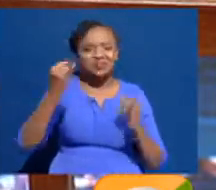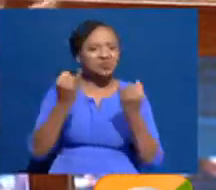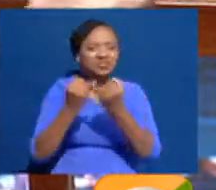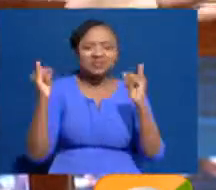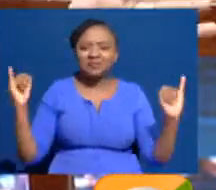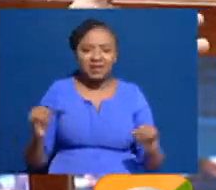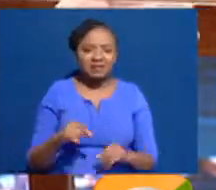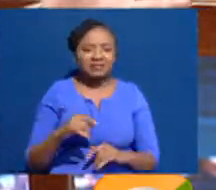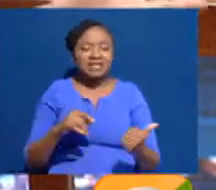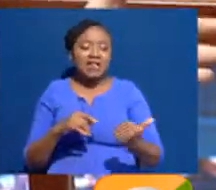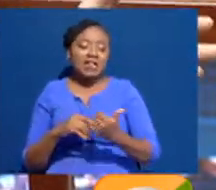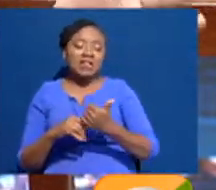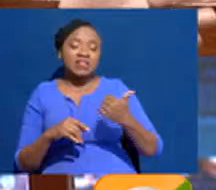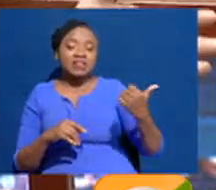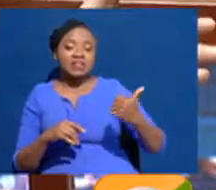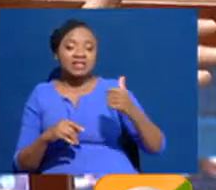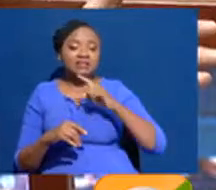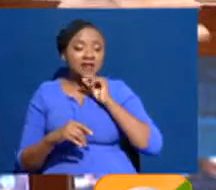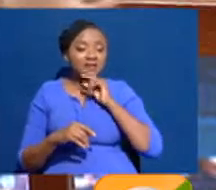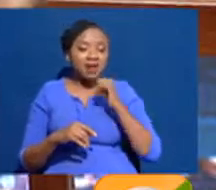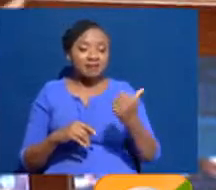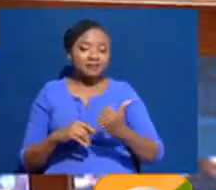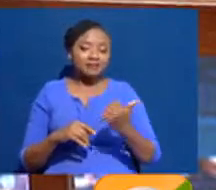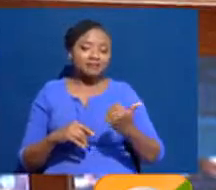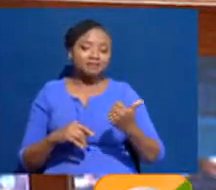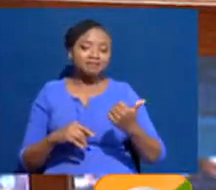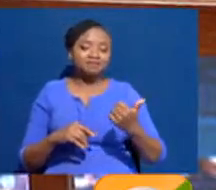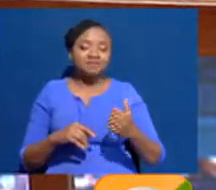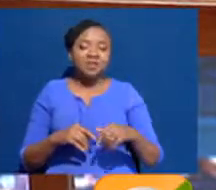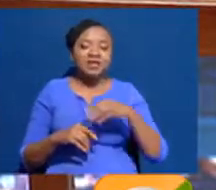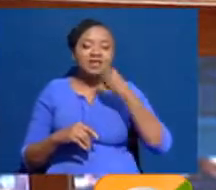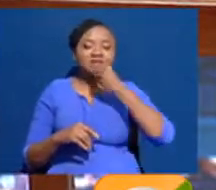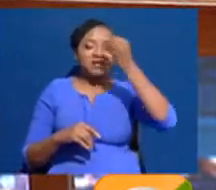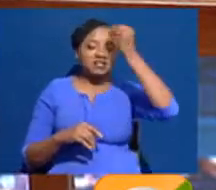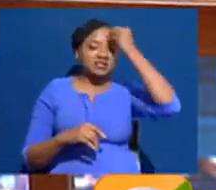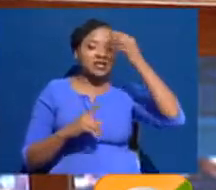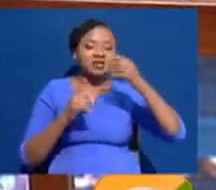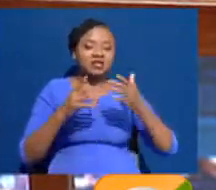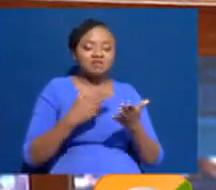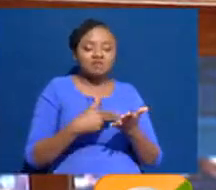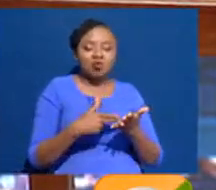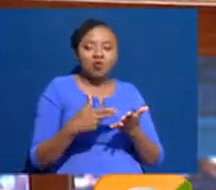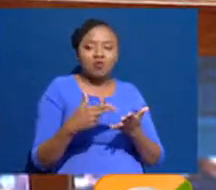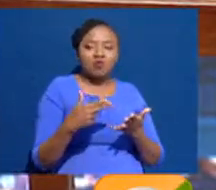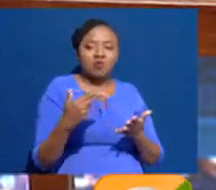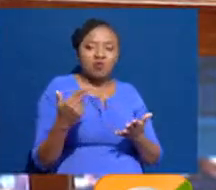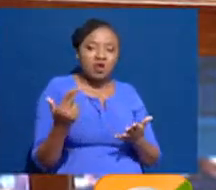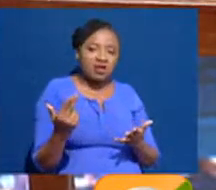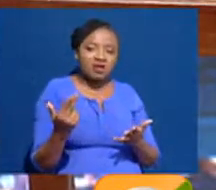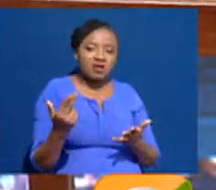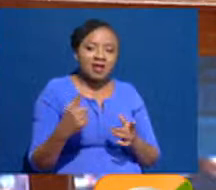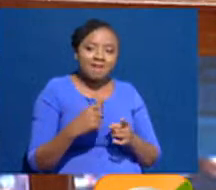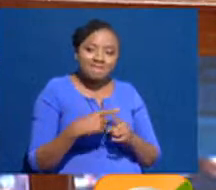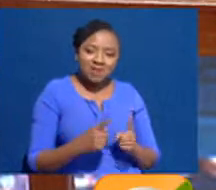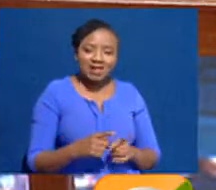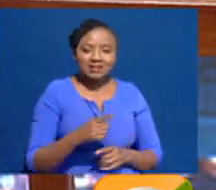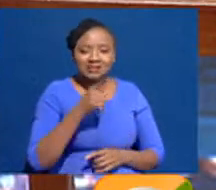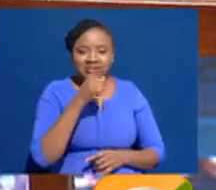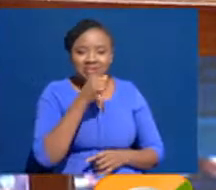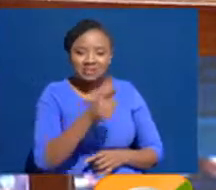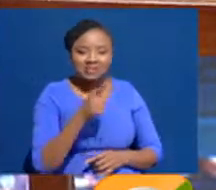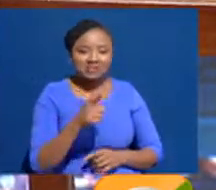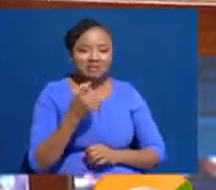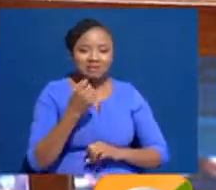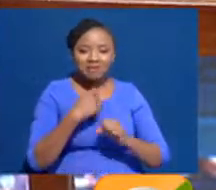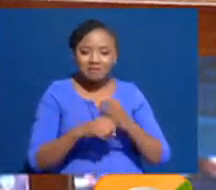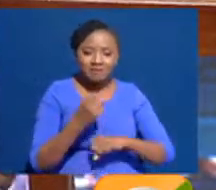Yes. This guy, let me tell you, he's coming here to play the saint, But really what he's doing is that everywhere